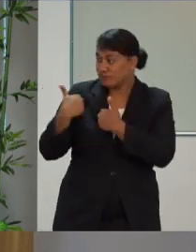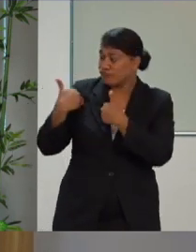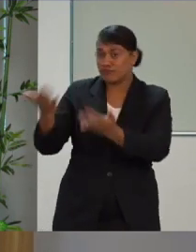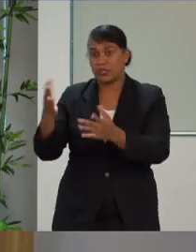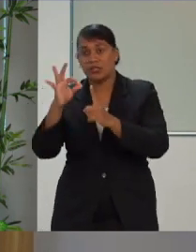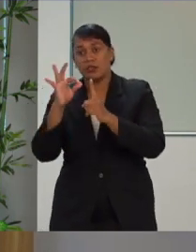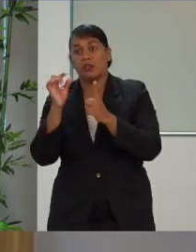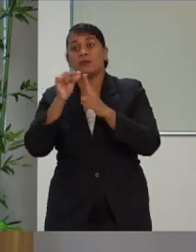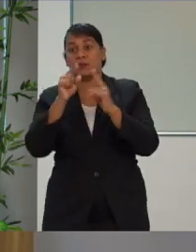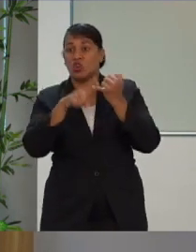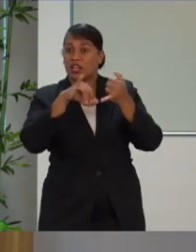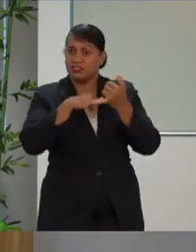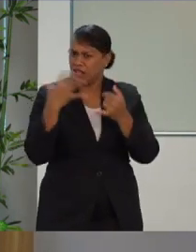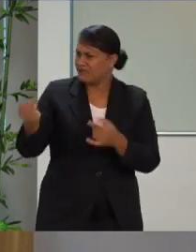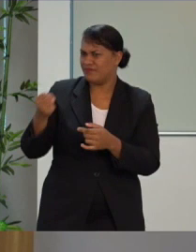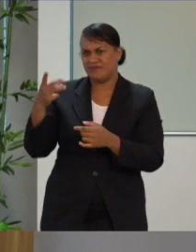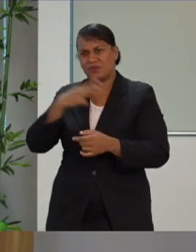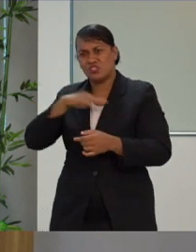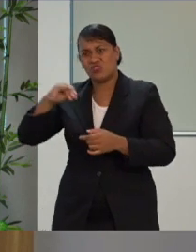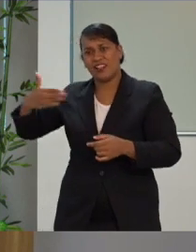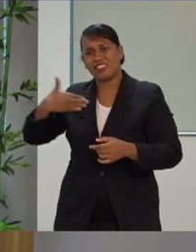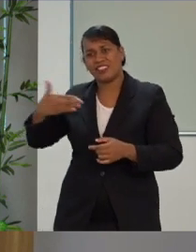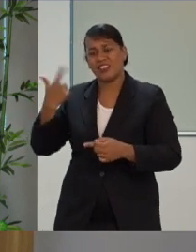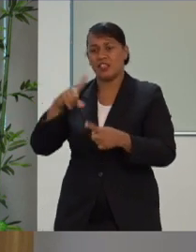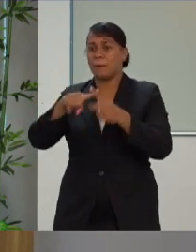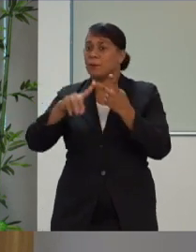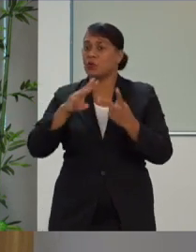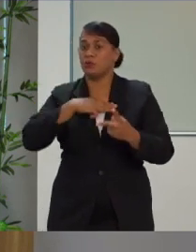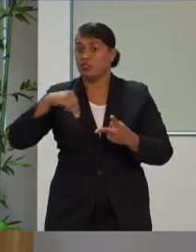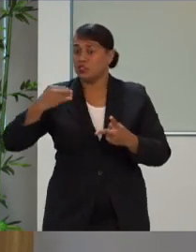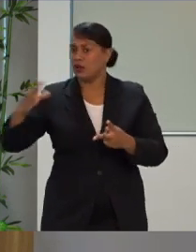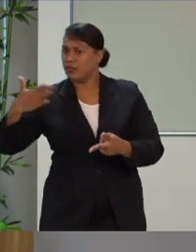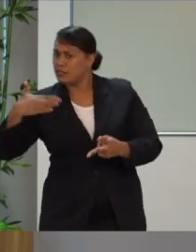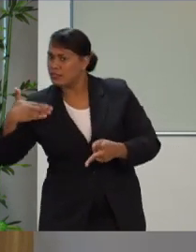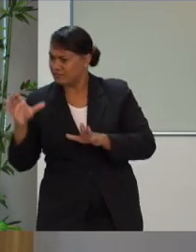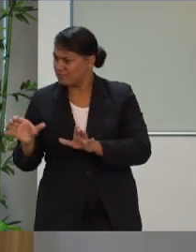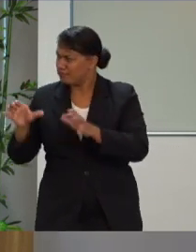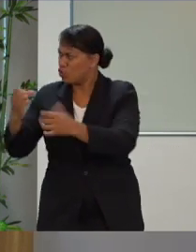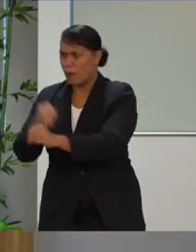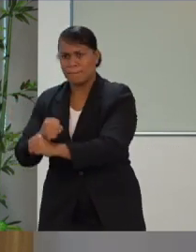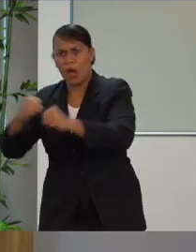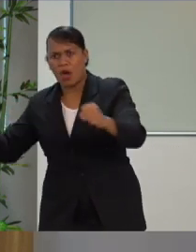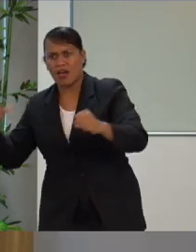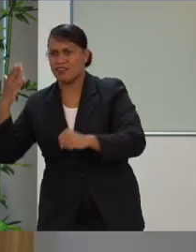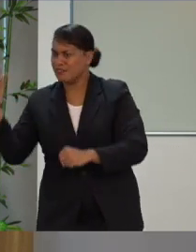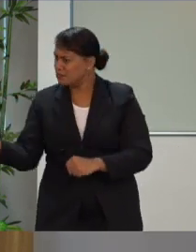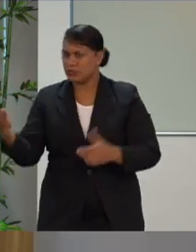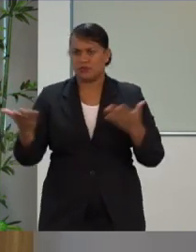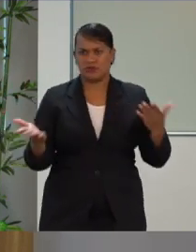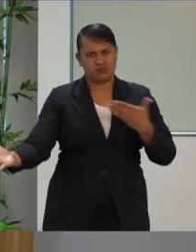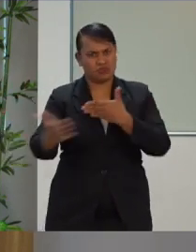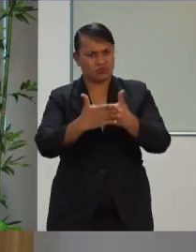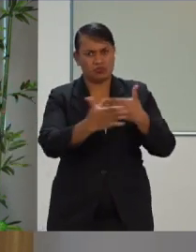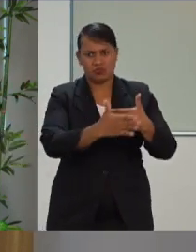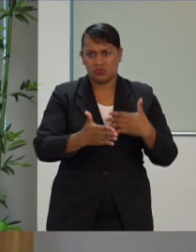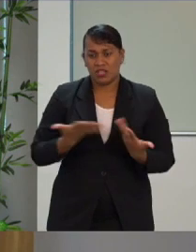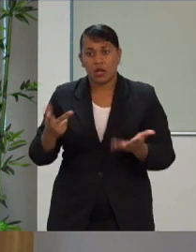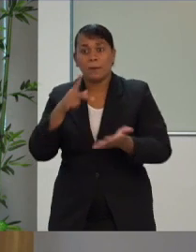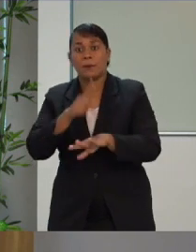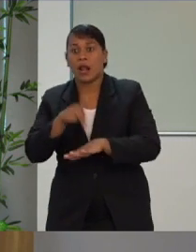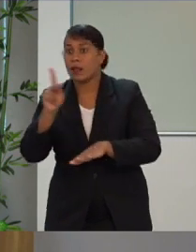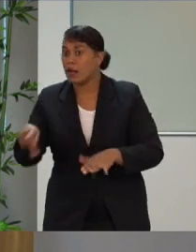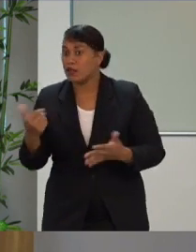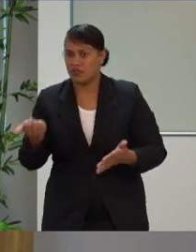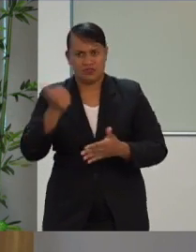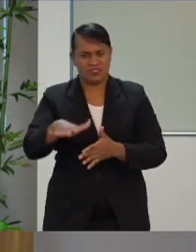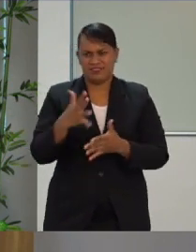Health, the Minister for Health. They have those powers. And also, as you know, the Parliament has agreed to also increase